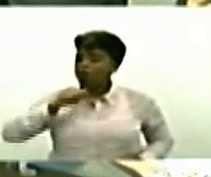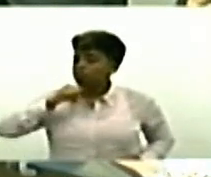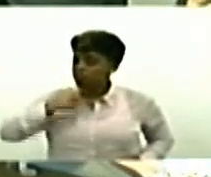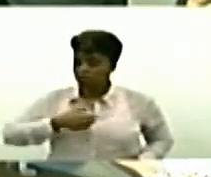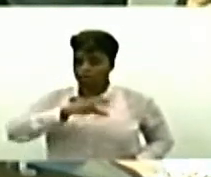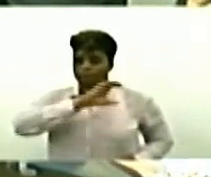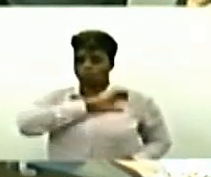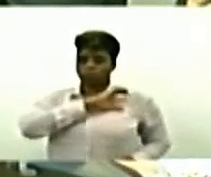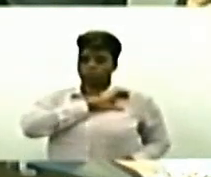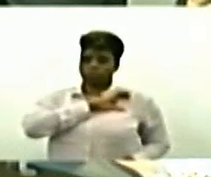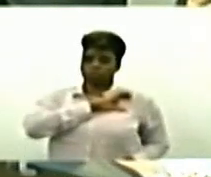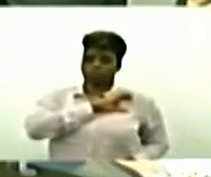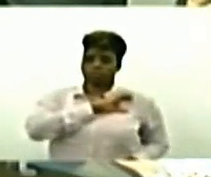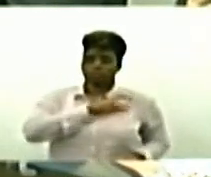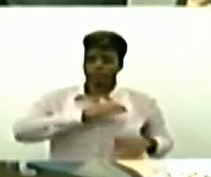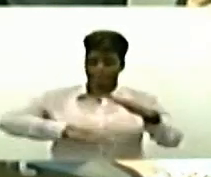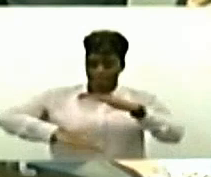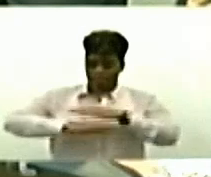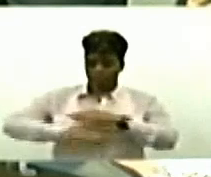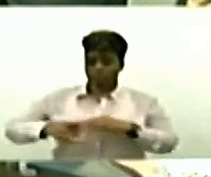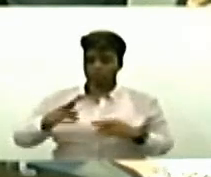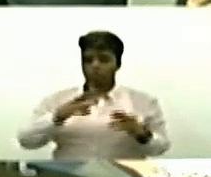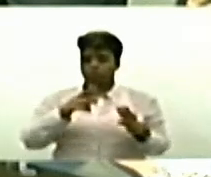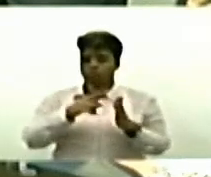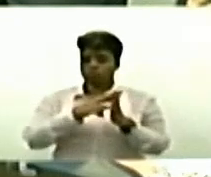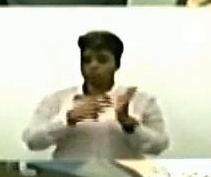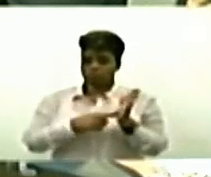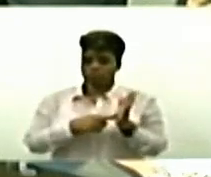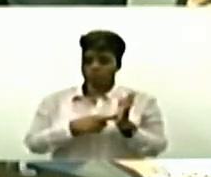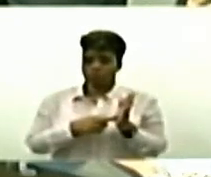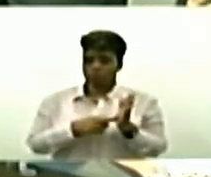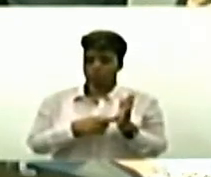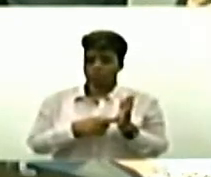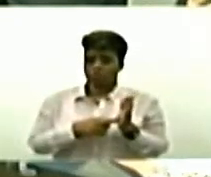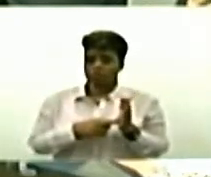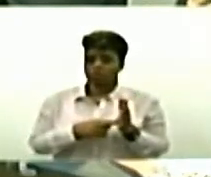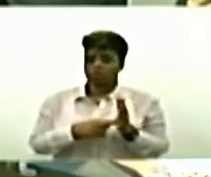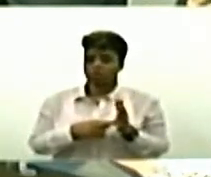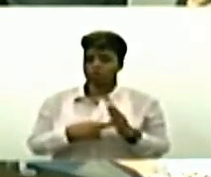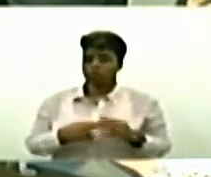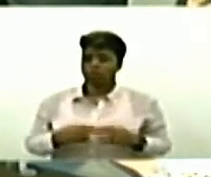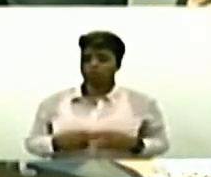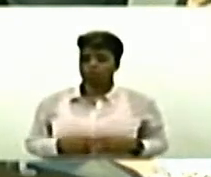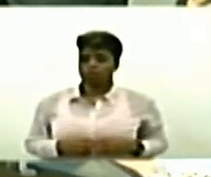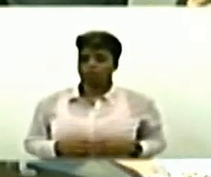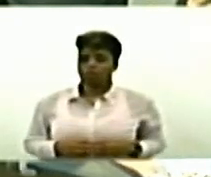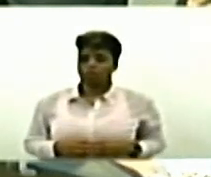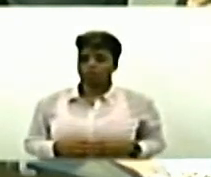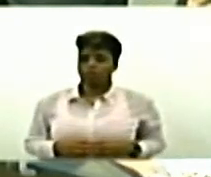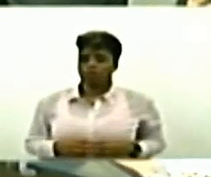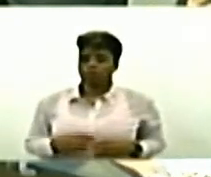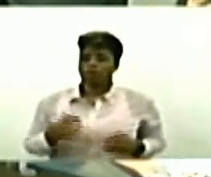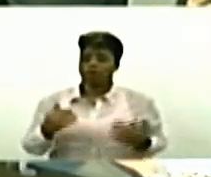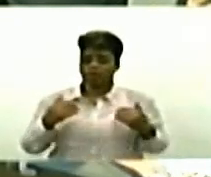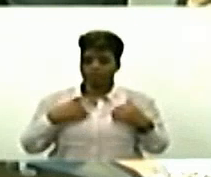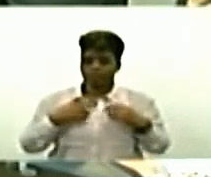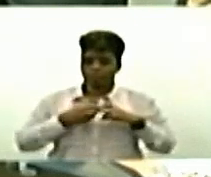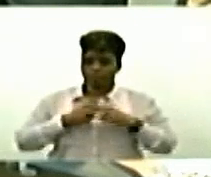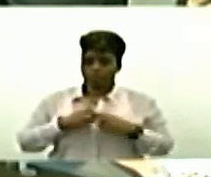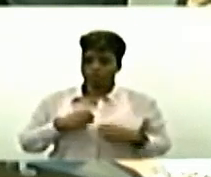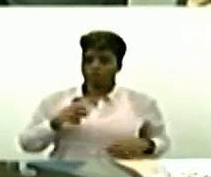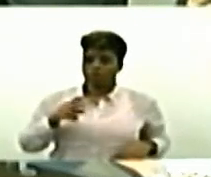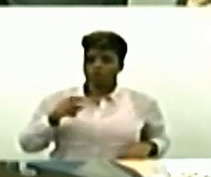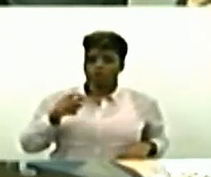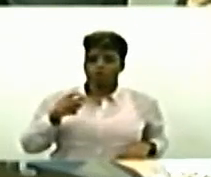And based on the rule that is, we have a wrong as it relates to impersonating police officers. So one cannot